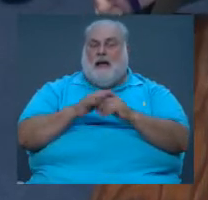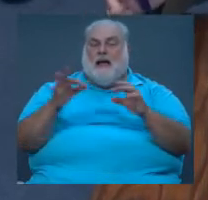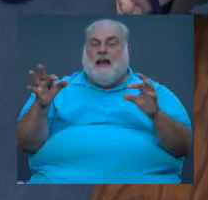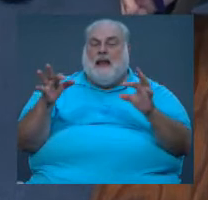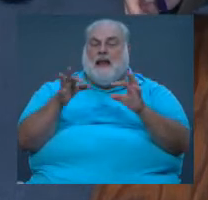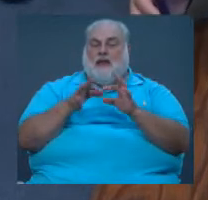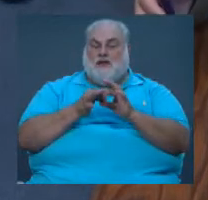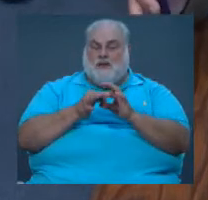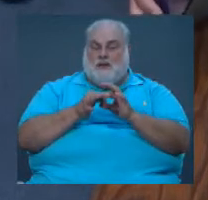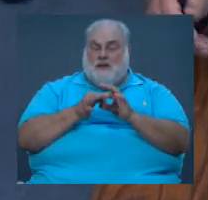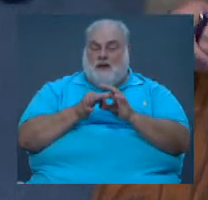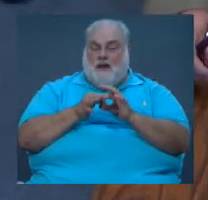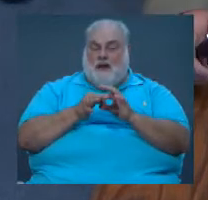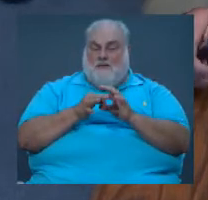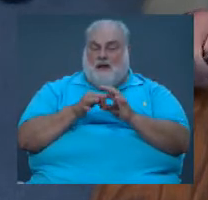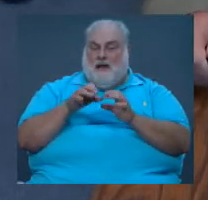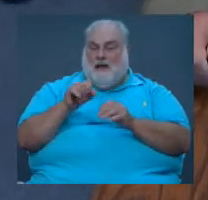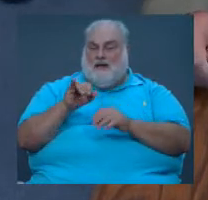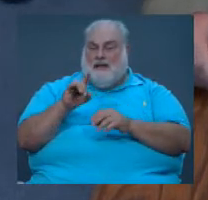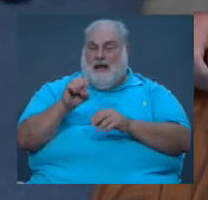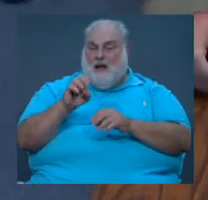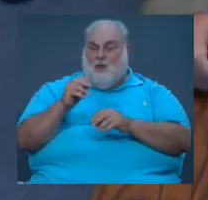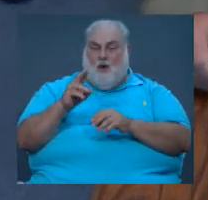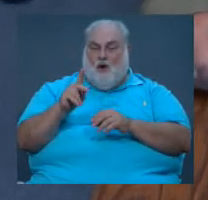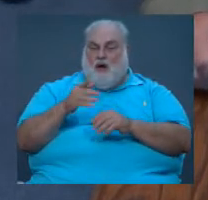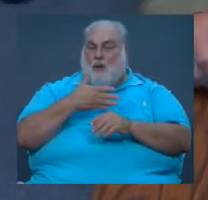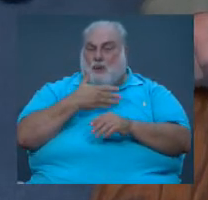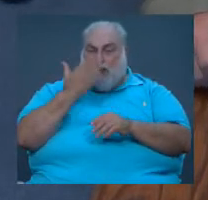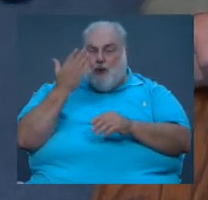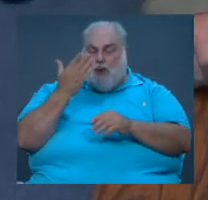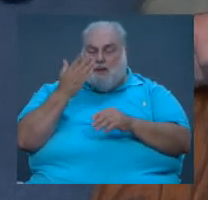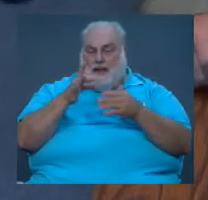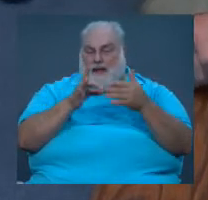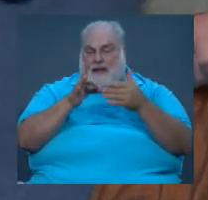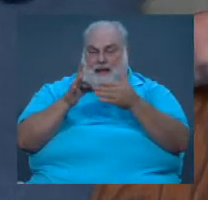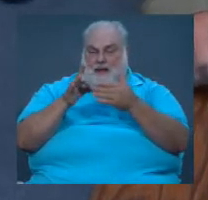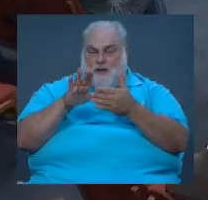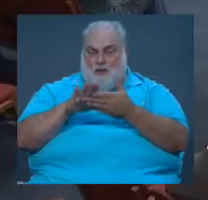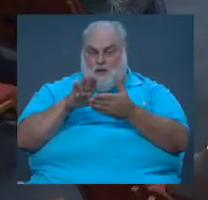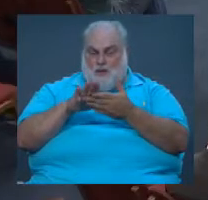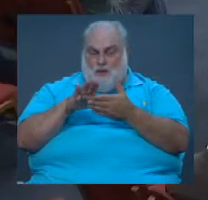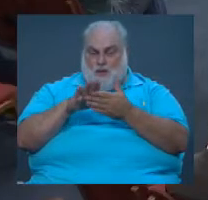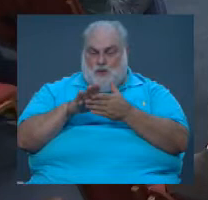connection of a piece of sidewalk that's missing in there that leads up to the school.